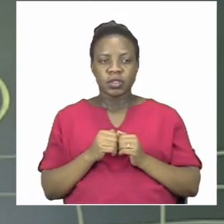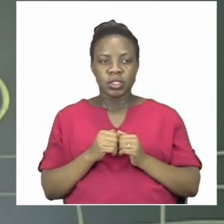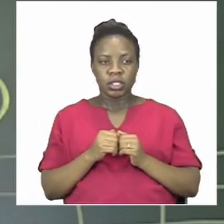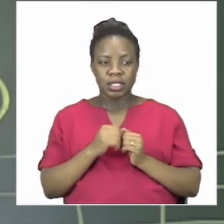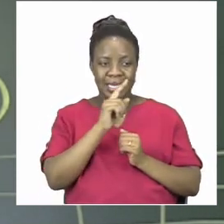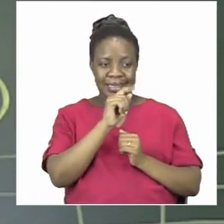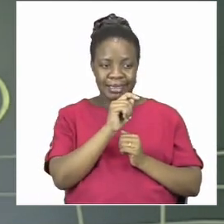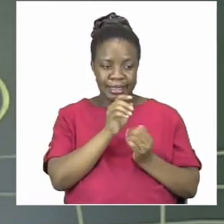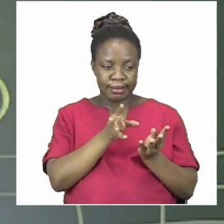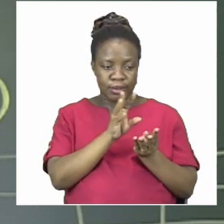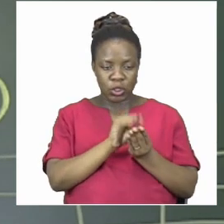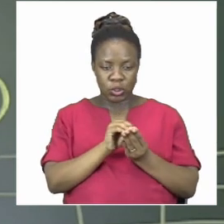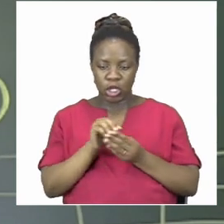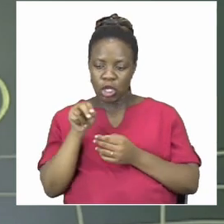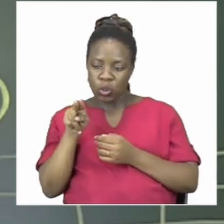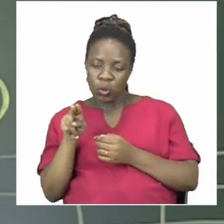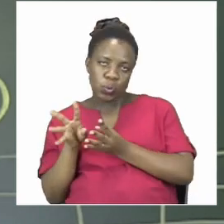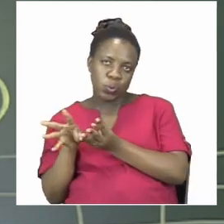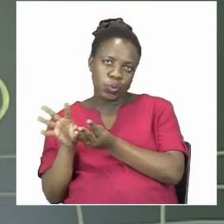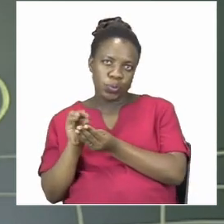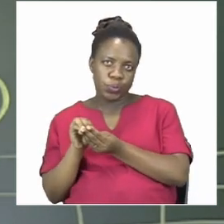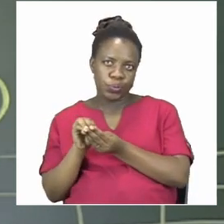our units. So here we say